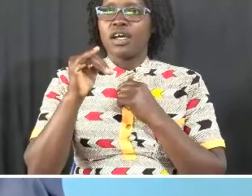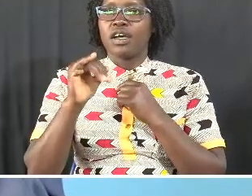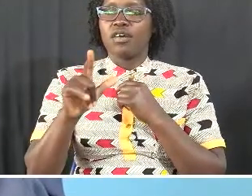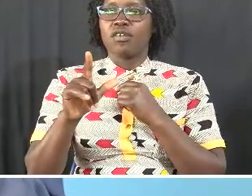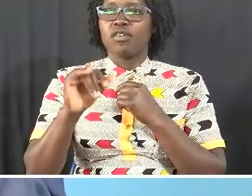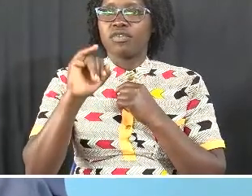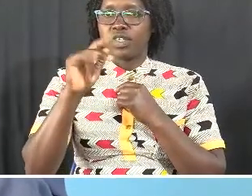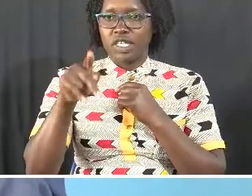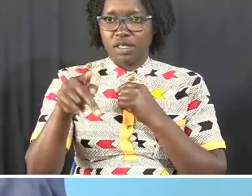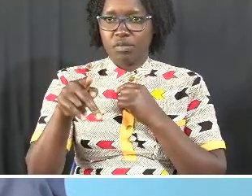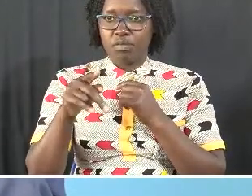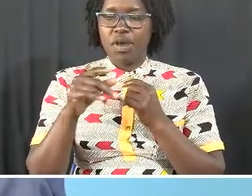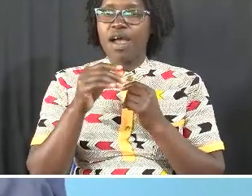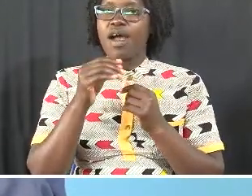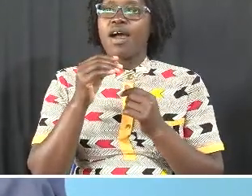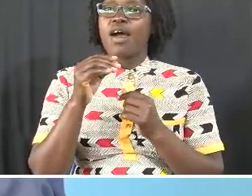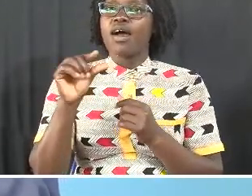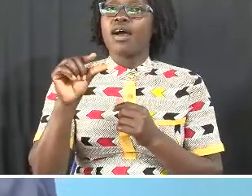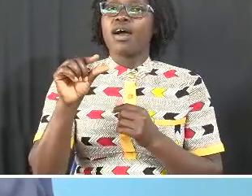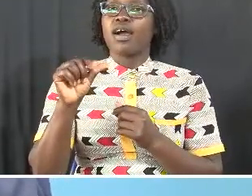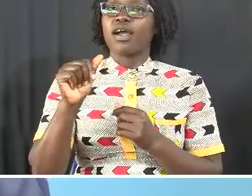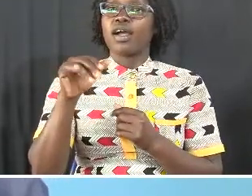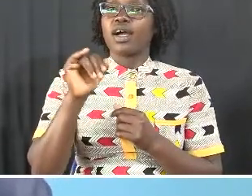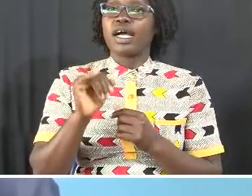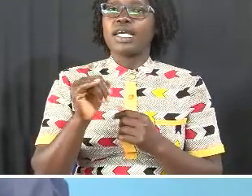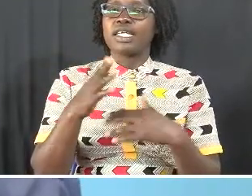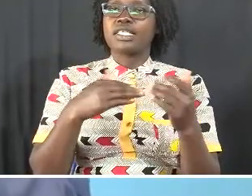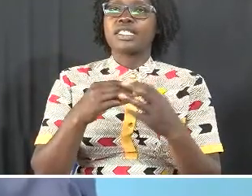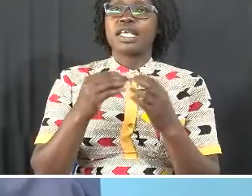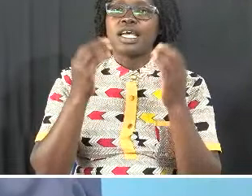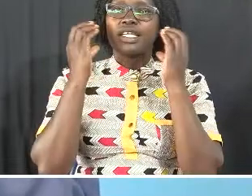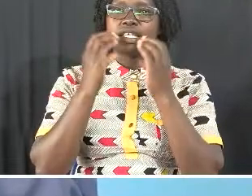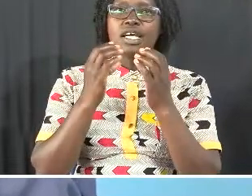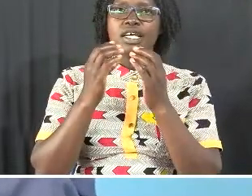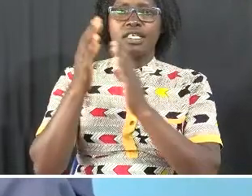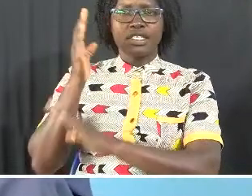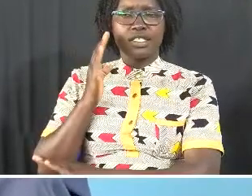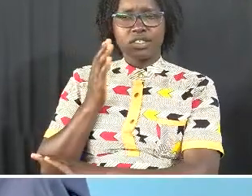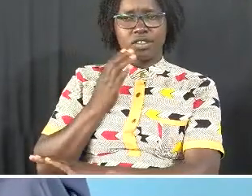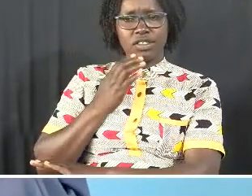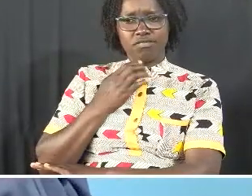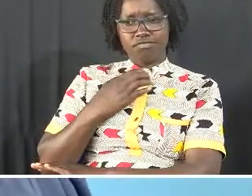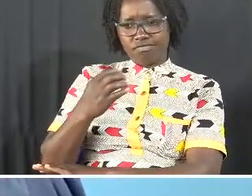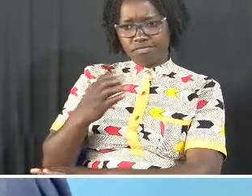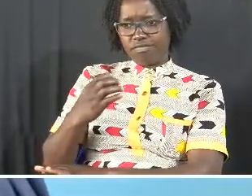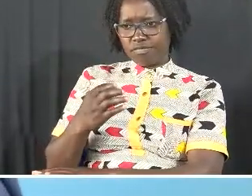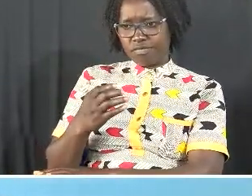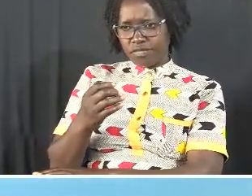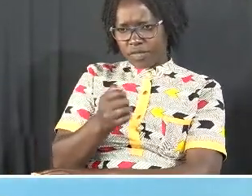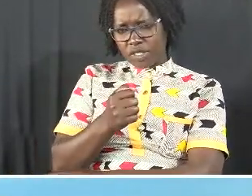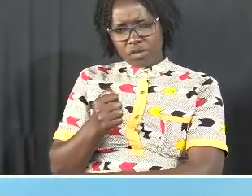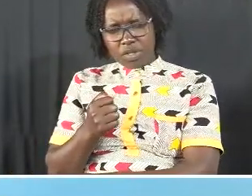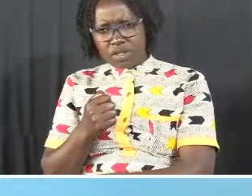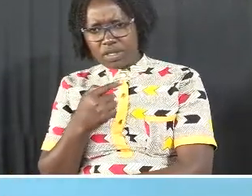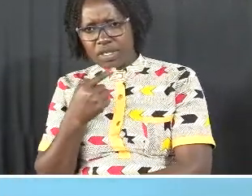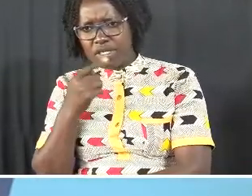knock. And the security person opened the gate and then